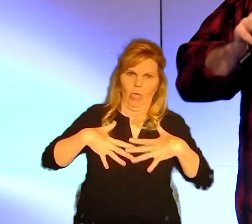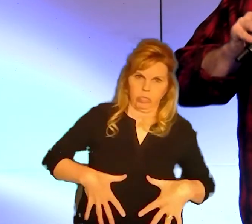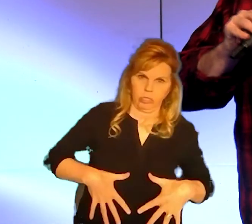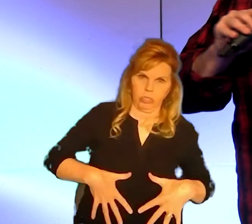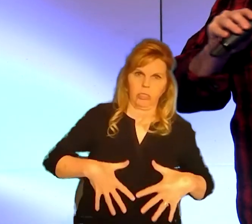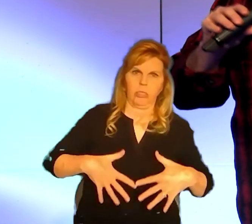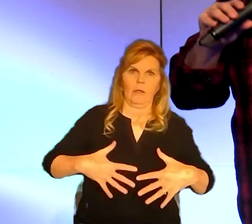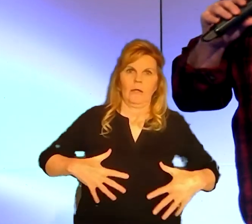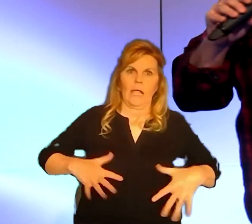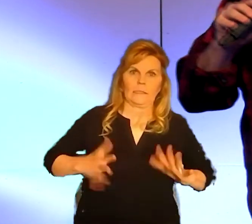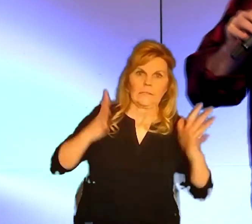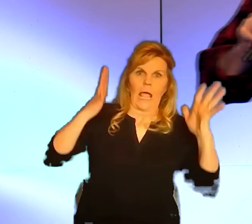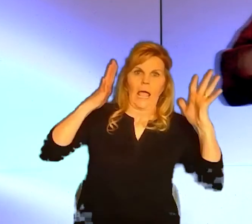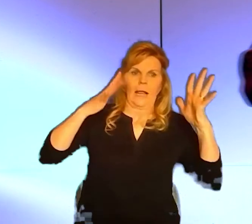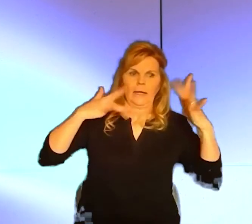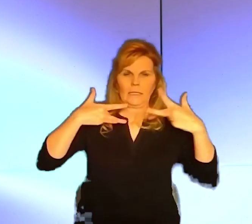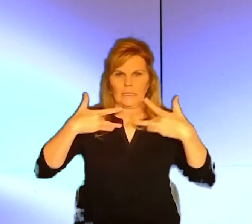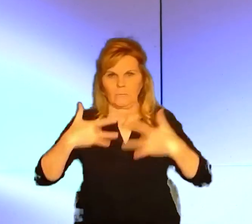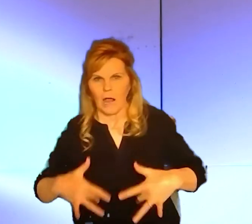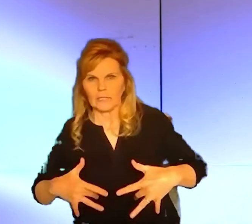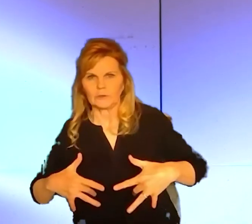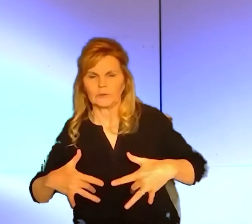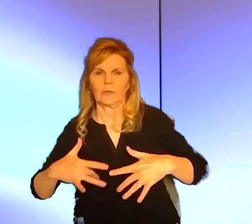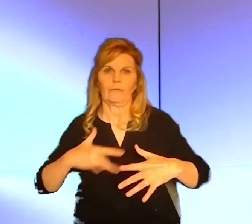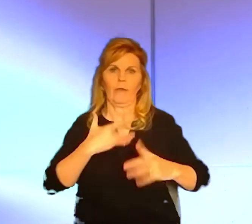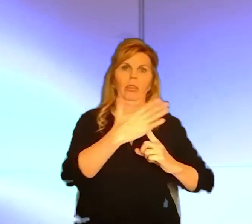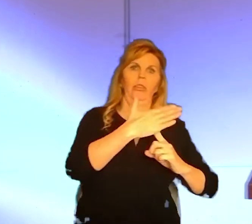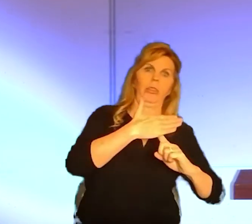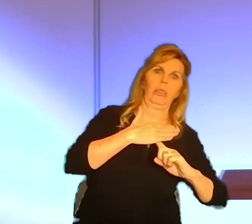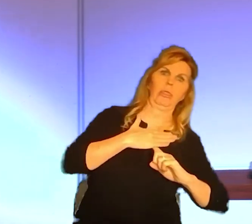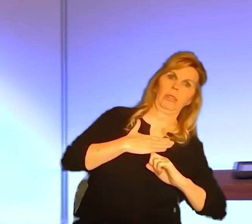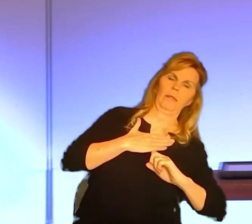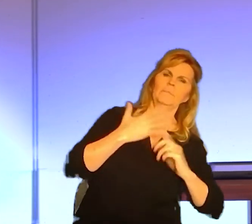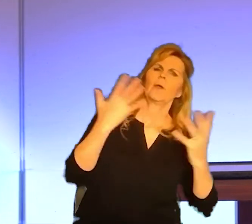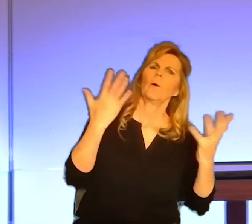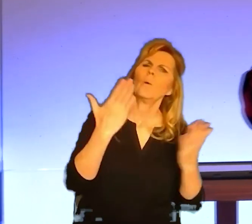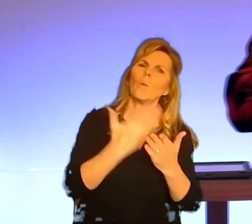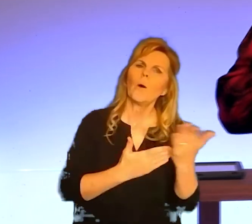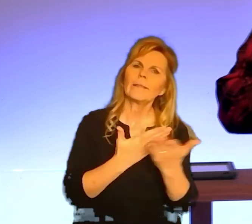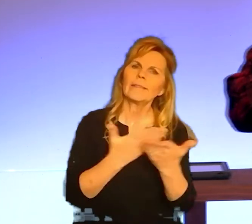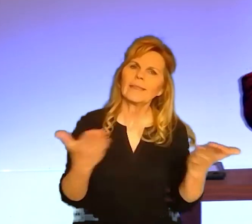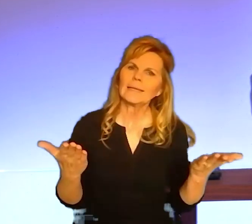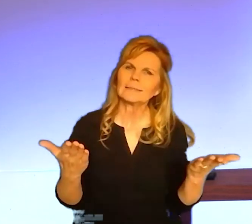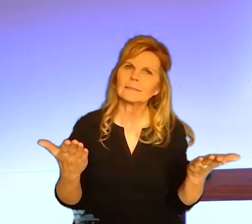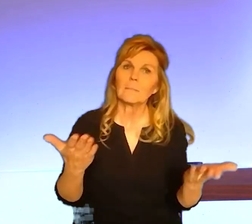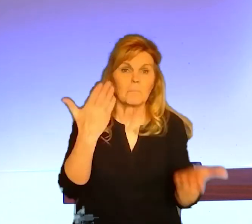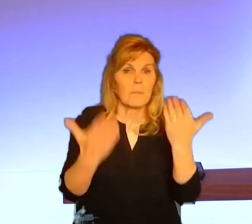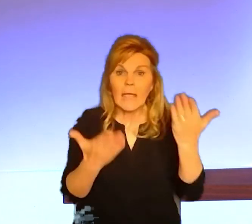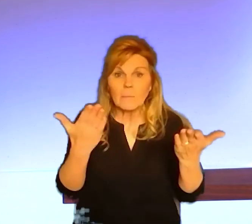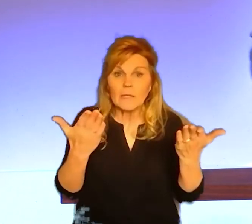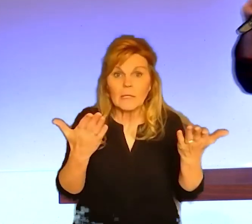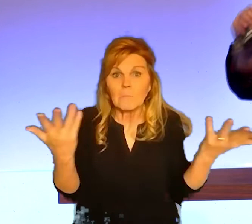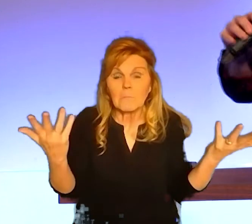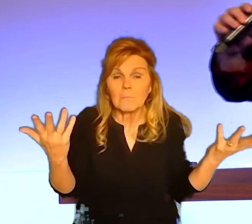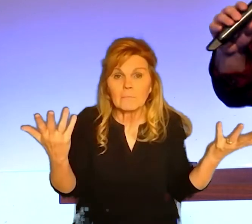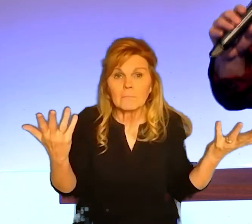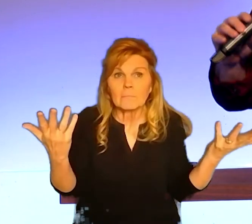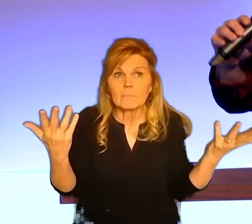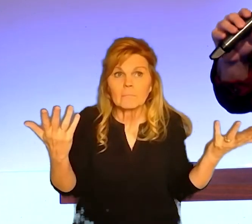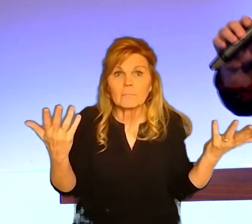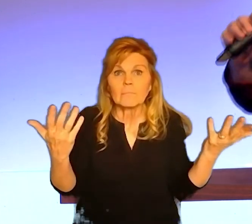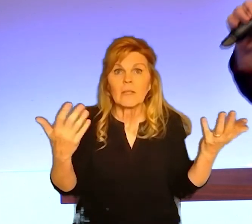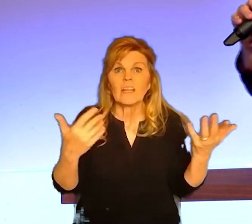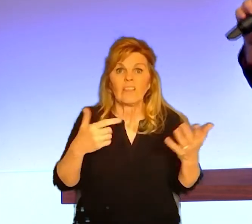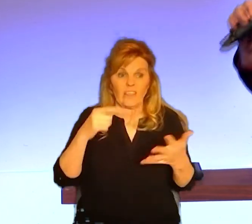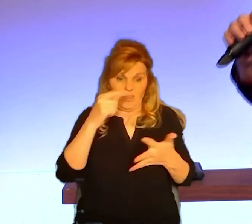anxiety and depression or oppression? Like, what are some of the things that, and maybe it's something that you don't feel like you can control